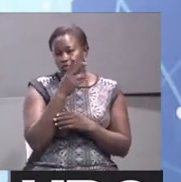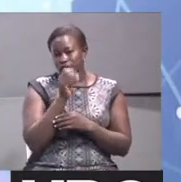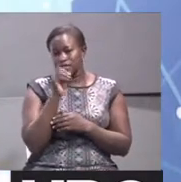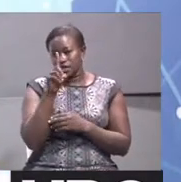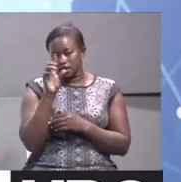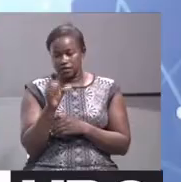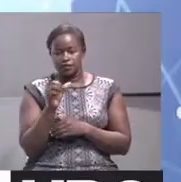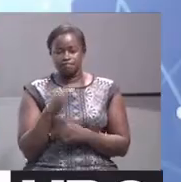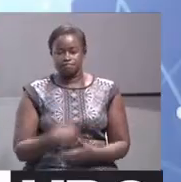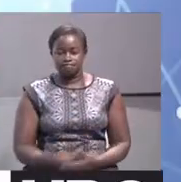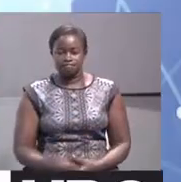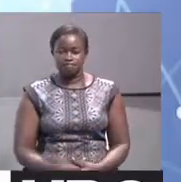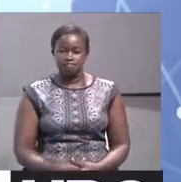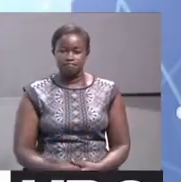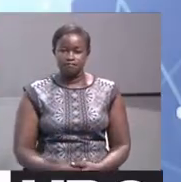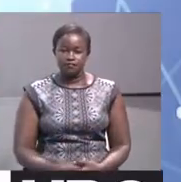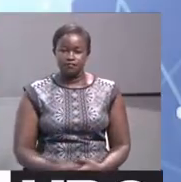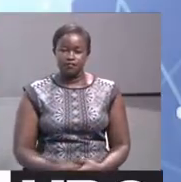2019. I beg your pardon.